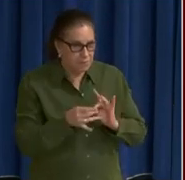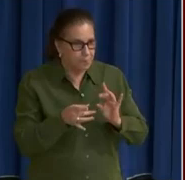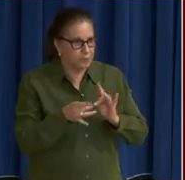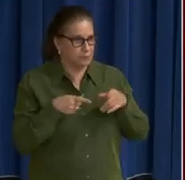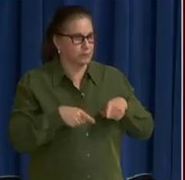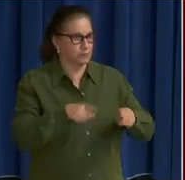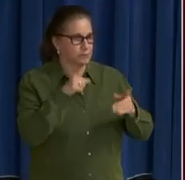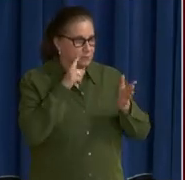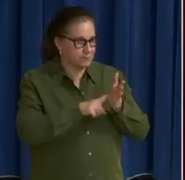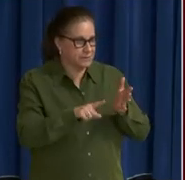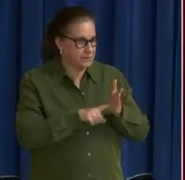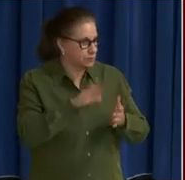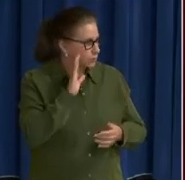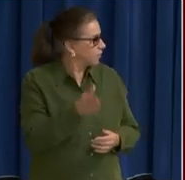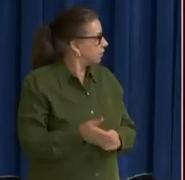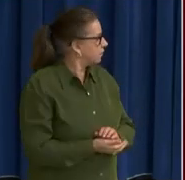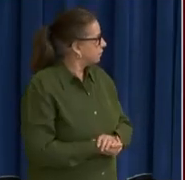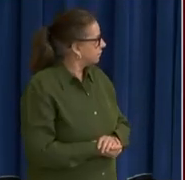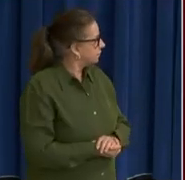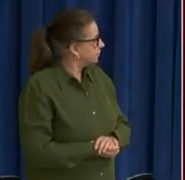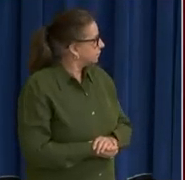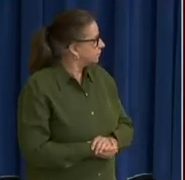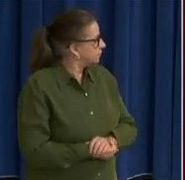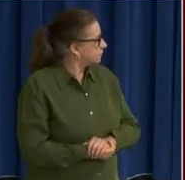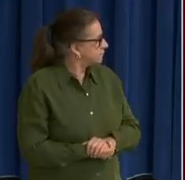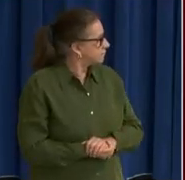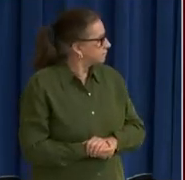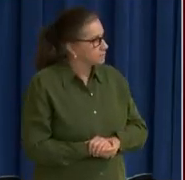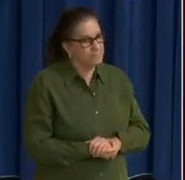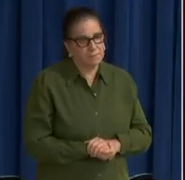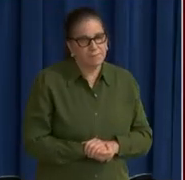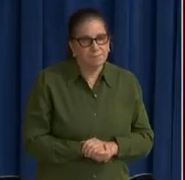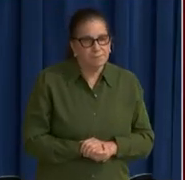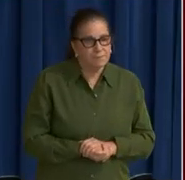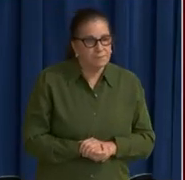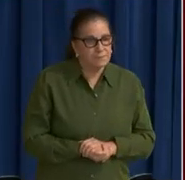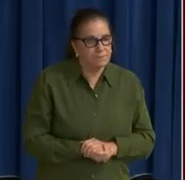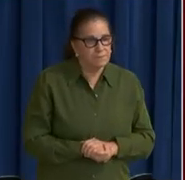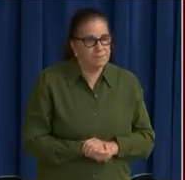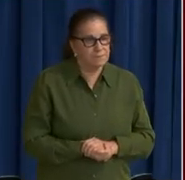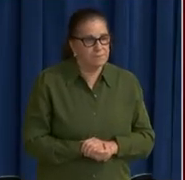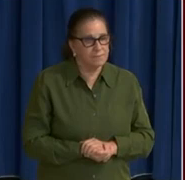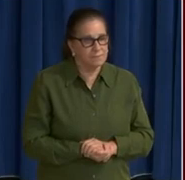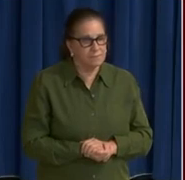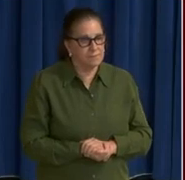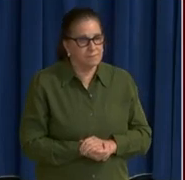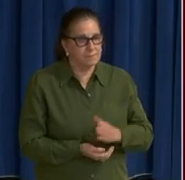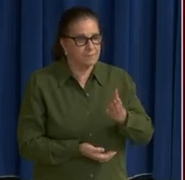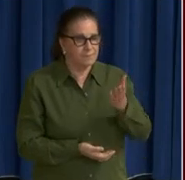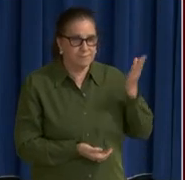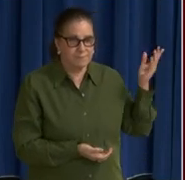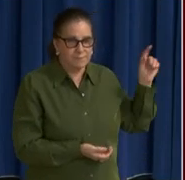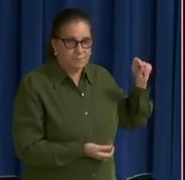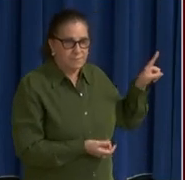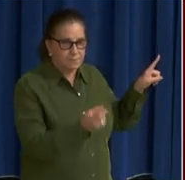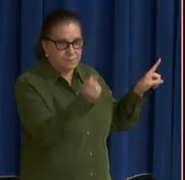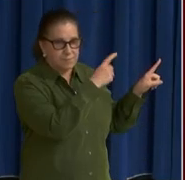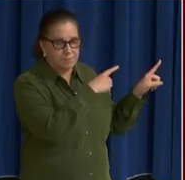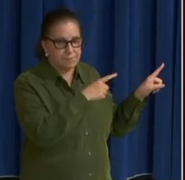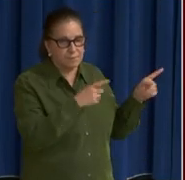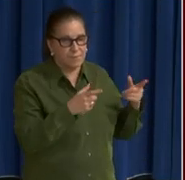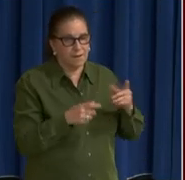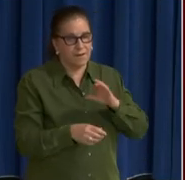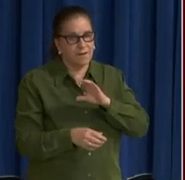That's part of the legislation, no. And I'm sorry if you already. But I think that it's out there, but he already gave his statement, so